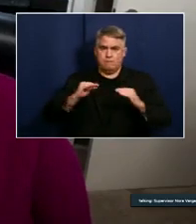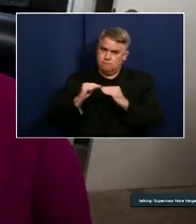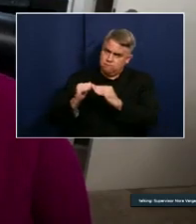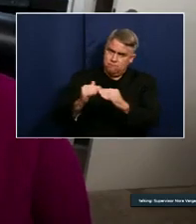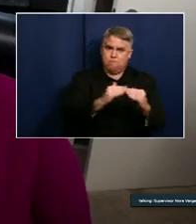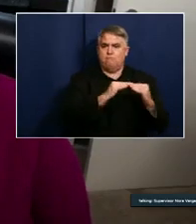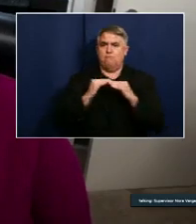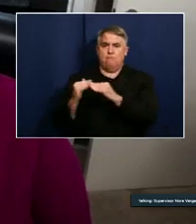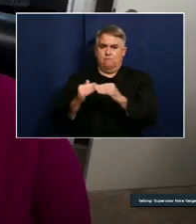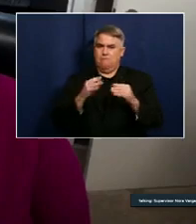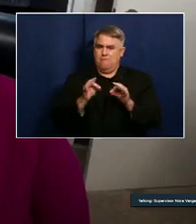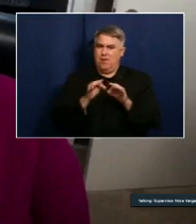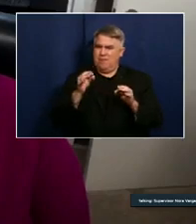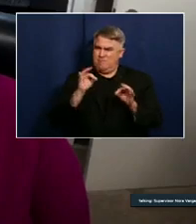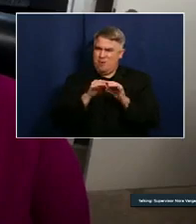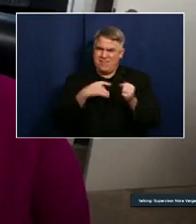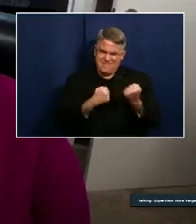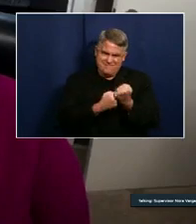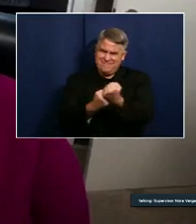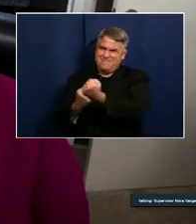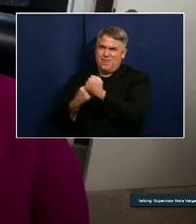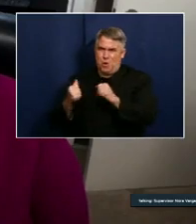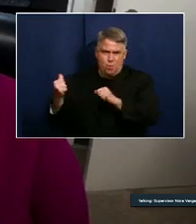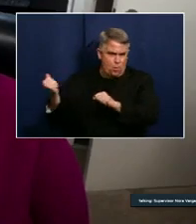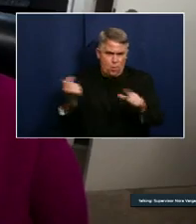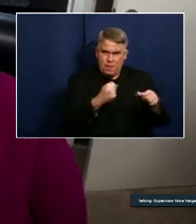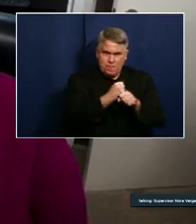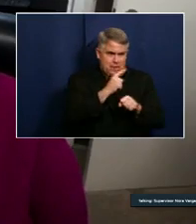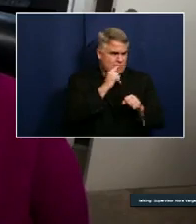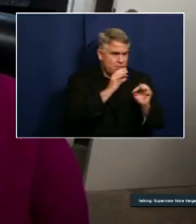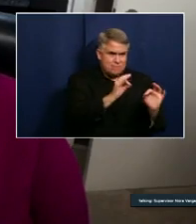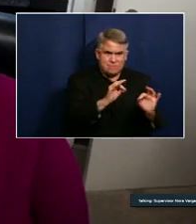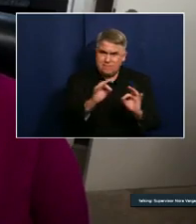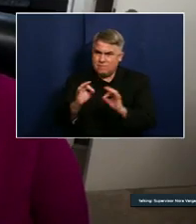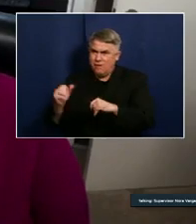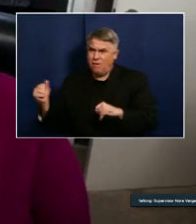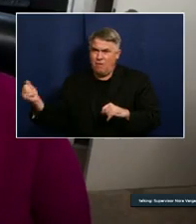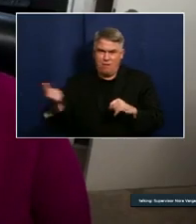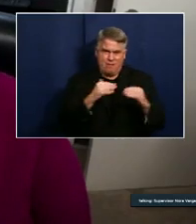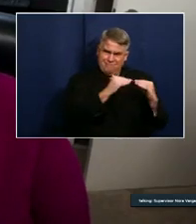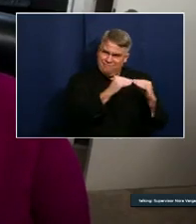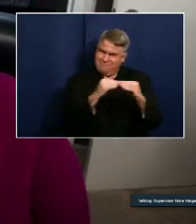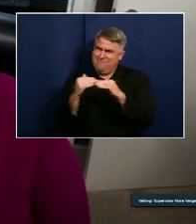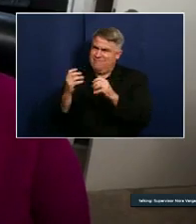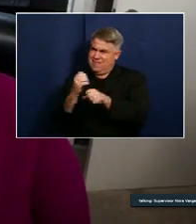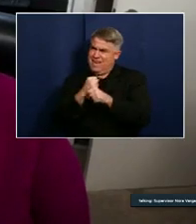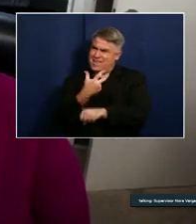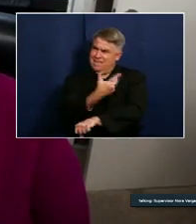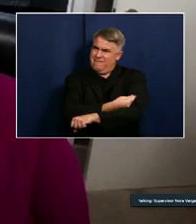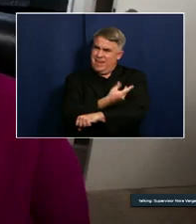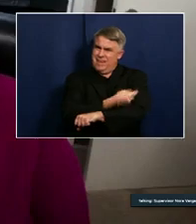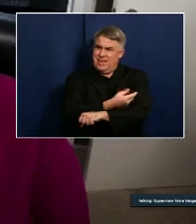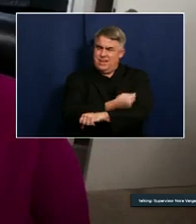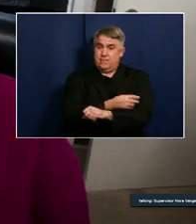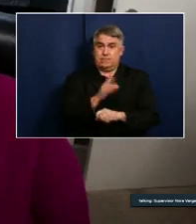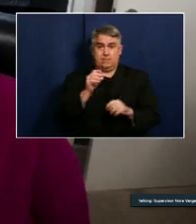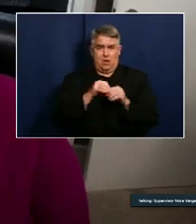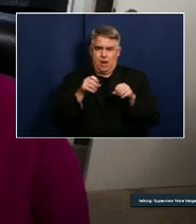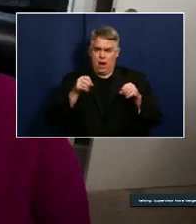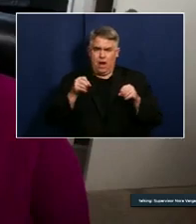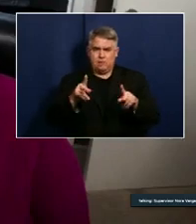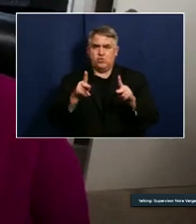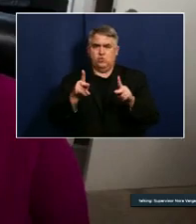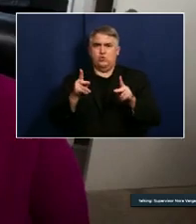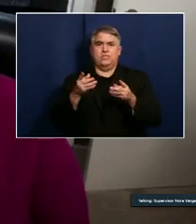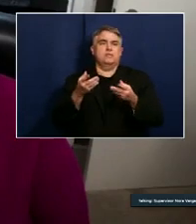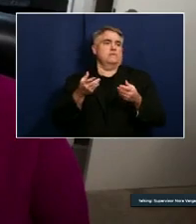support looking at everything that we do from a health equity lens. And we've been able to accomplish this due to the adoption of our resolution, right? And we're